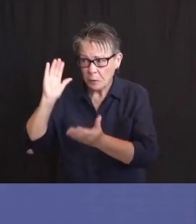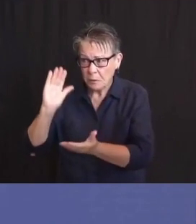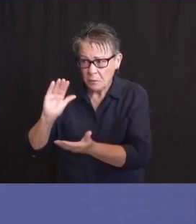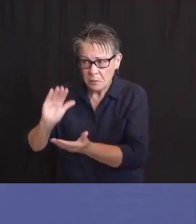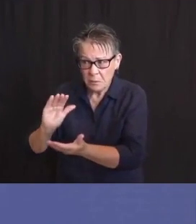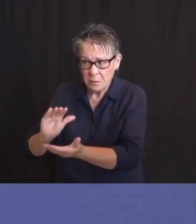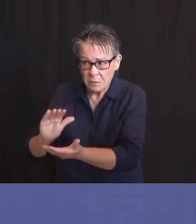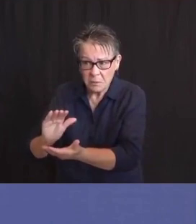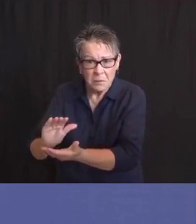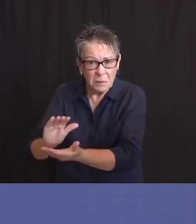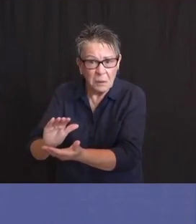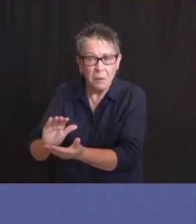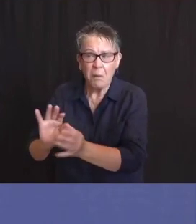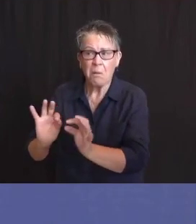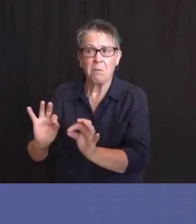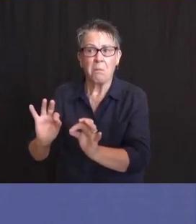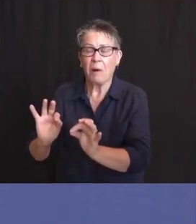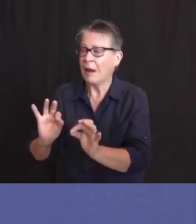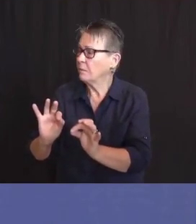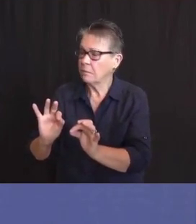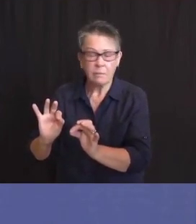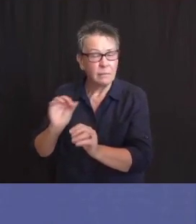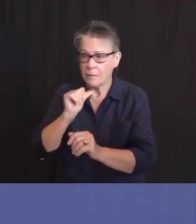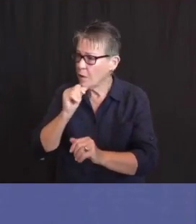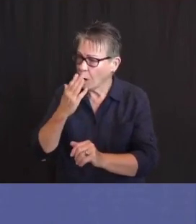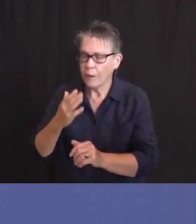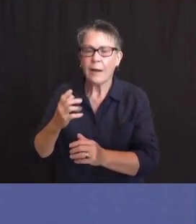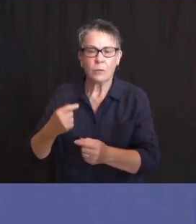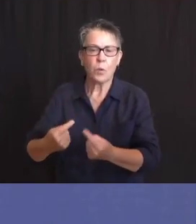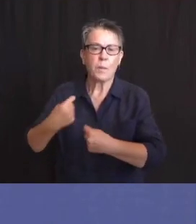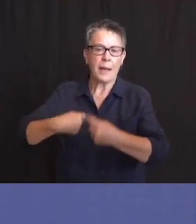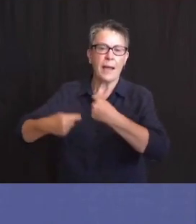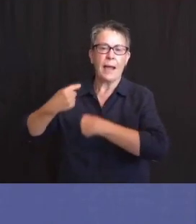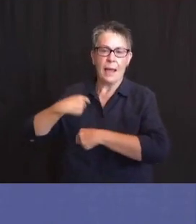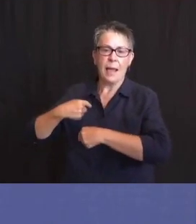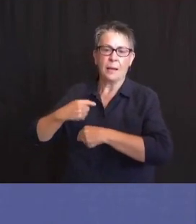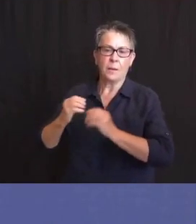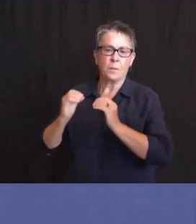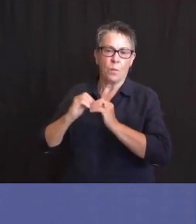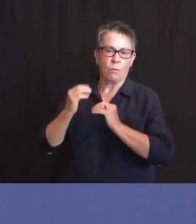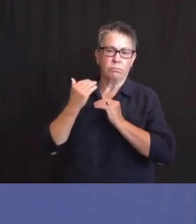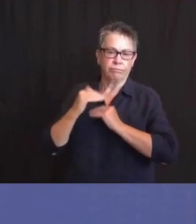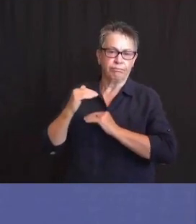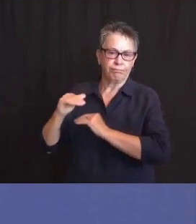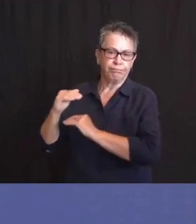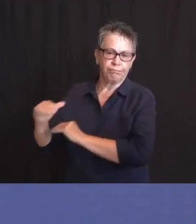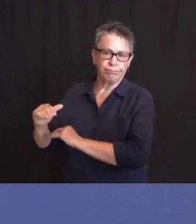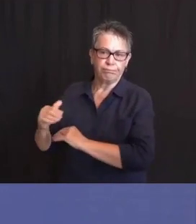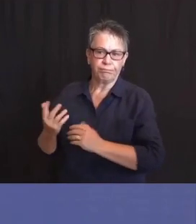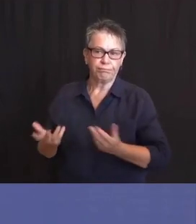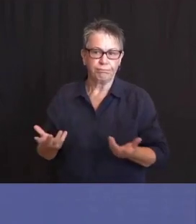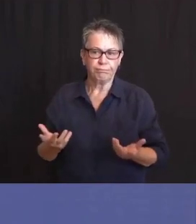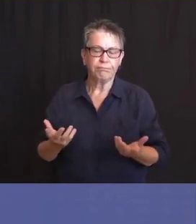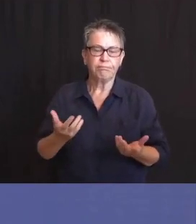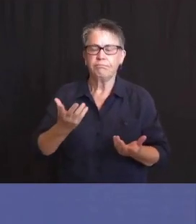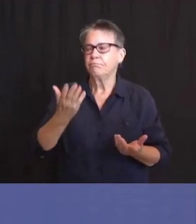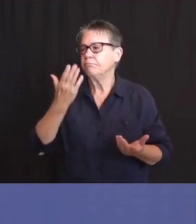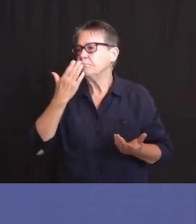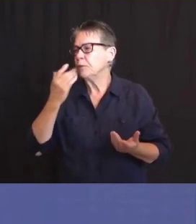teeth, there's no question about that. But we're looking at it real time. Thank you for that. Good to see you, Matt.